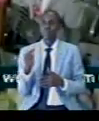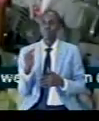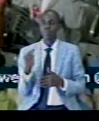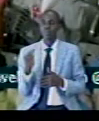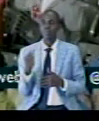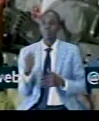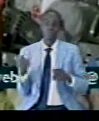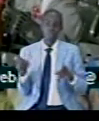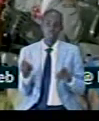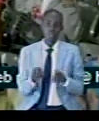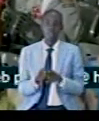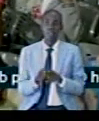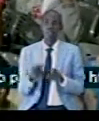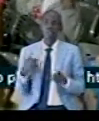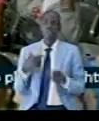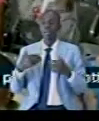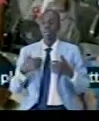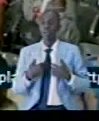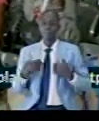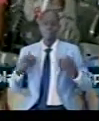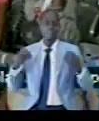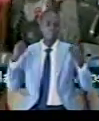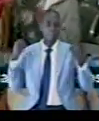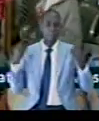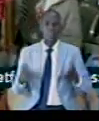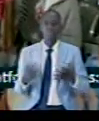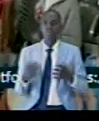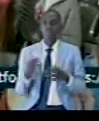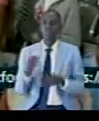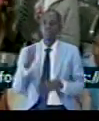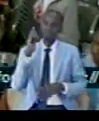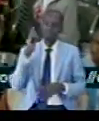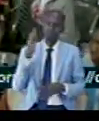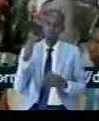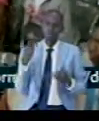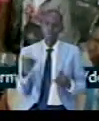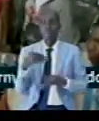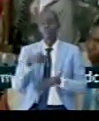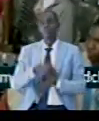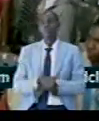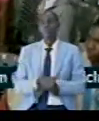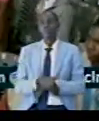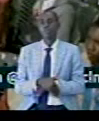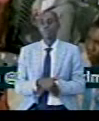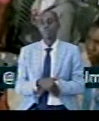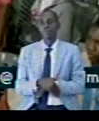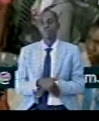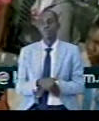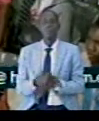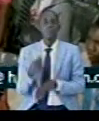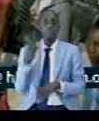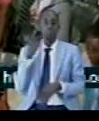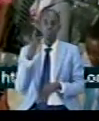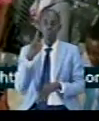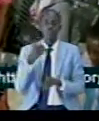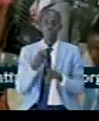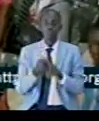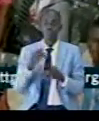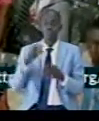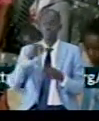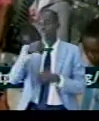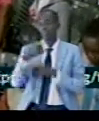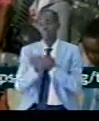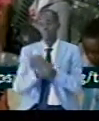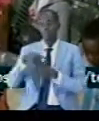we have multiple testimonies tonight. Multiple testimonies indeed, as we have this coming all the way from Pakistan.